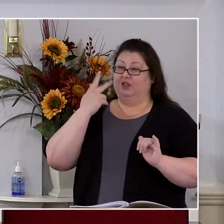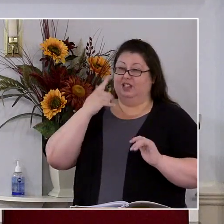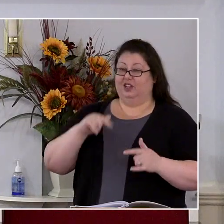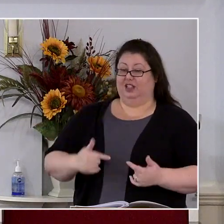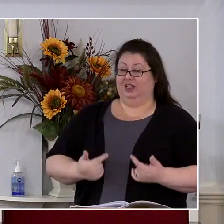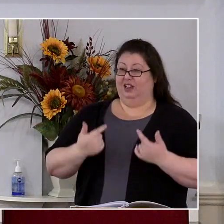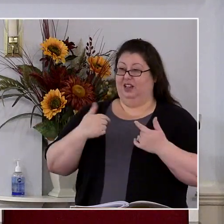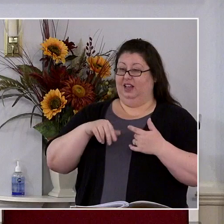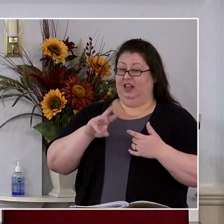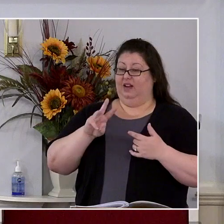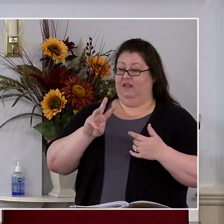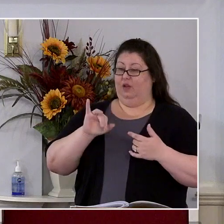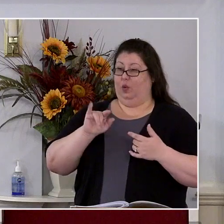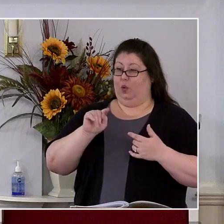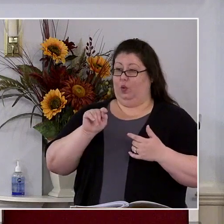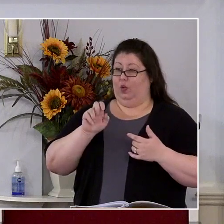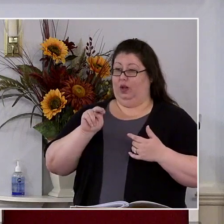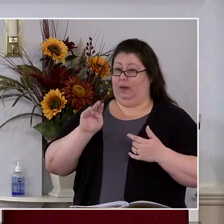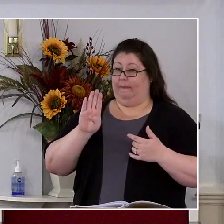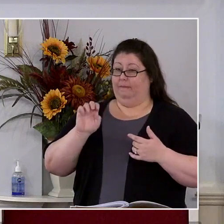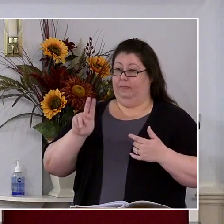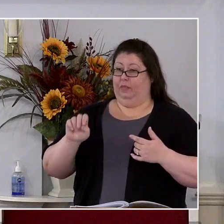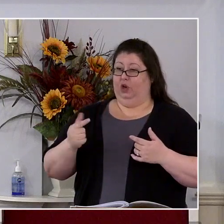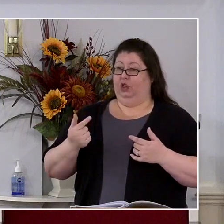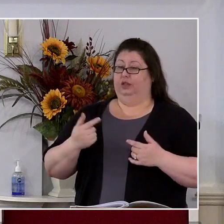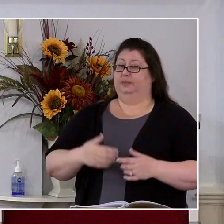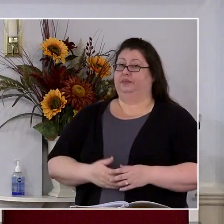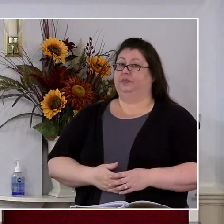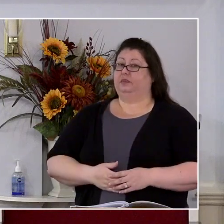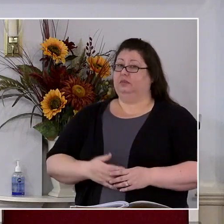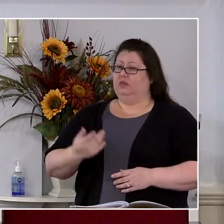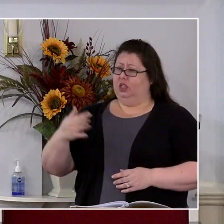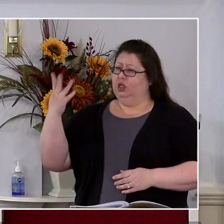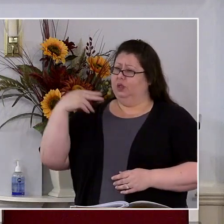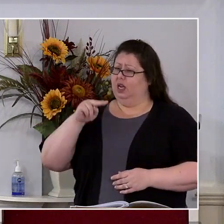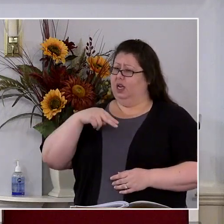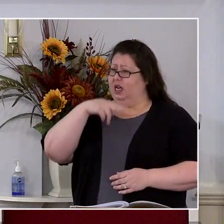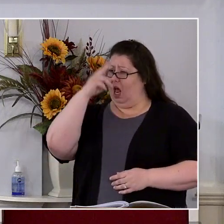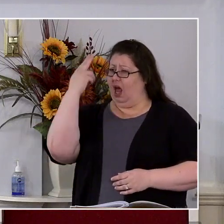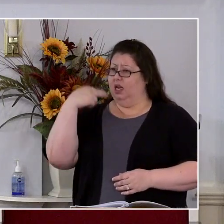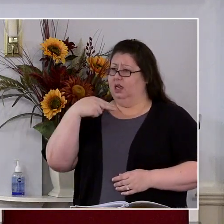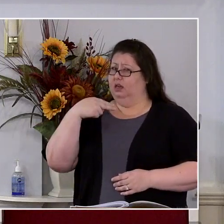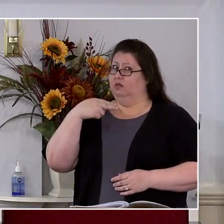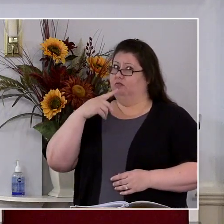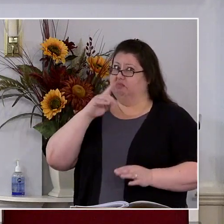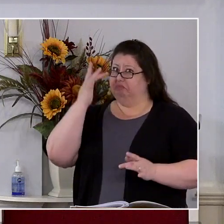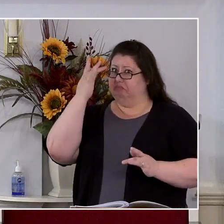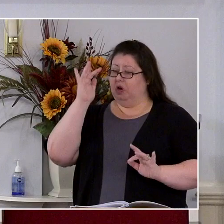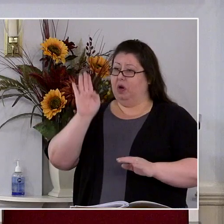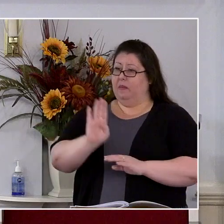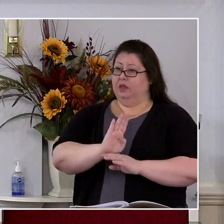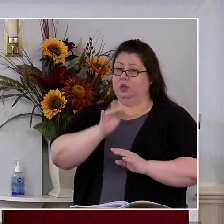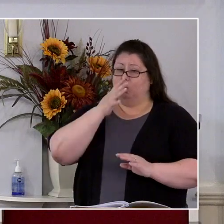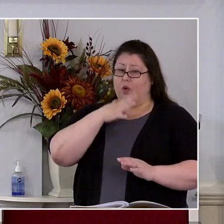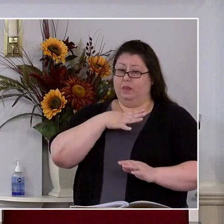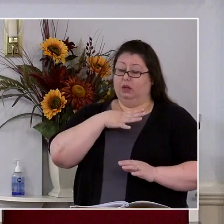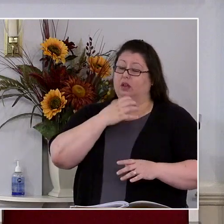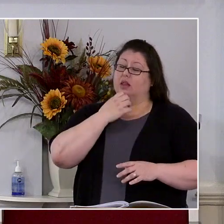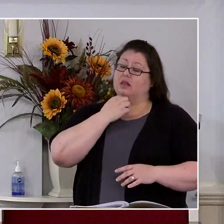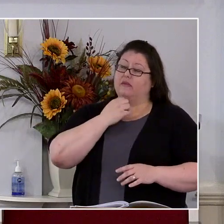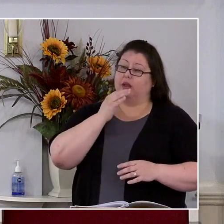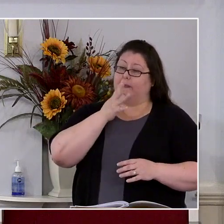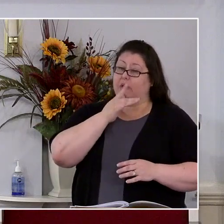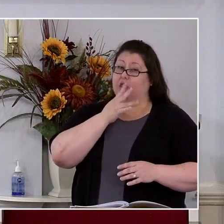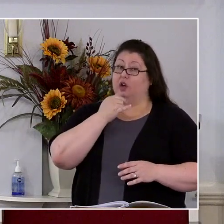Luther home in Wittenberg. A former nun, an astute businesswoman, a loving mother, and